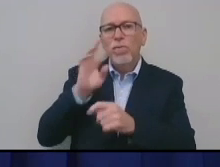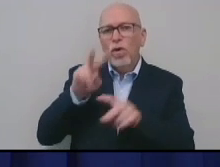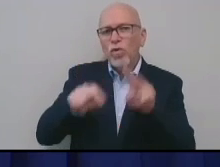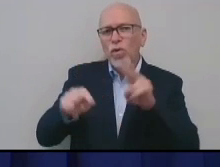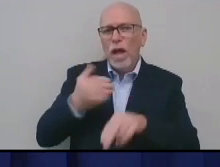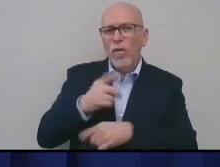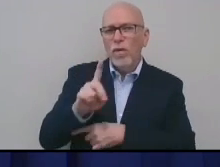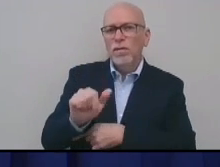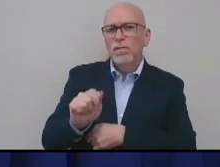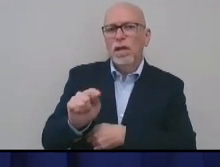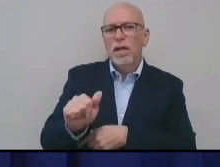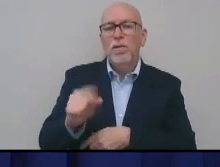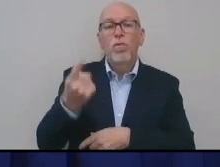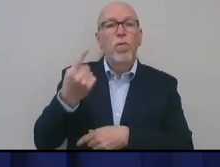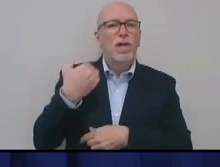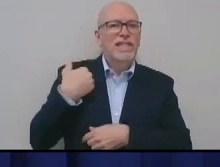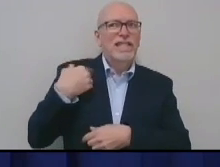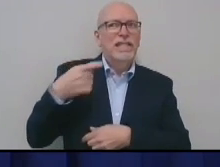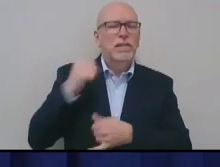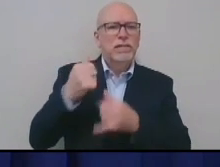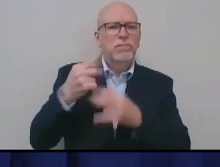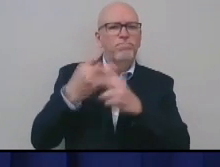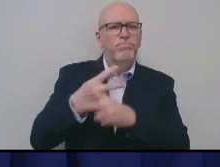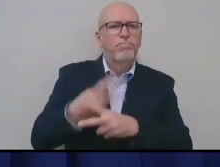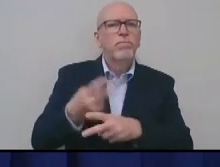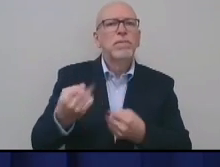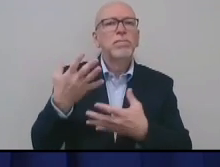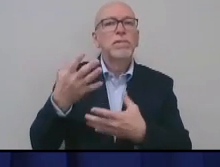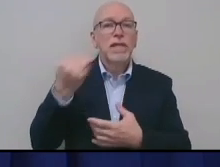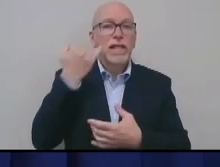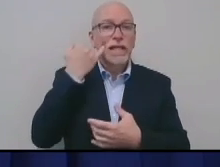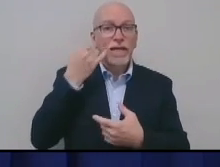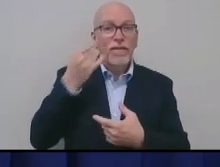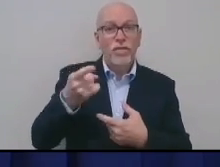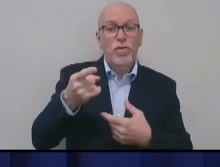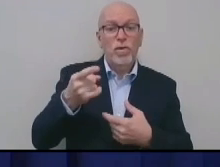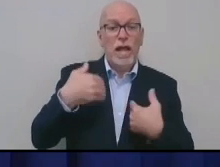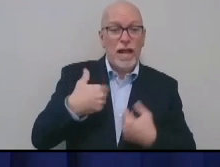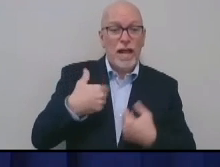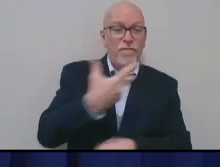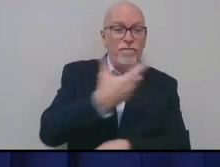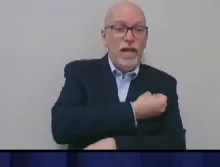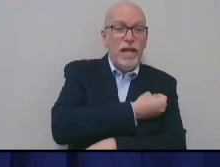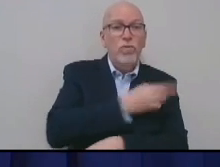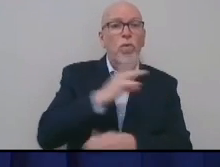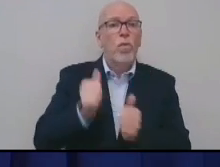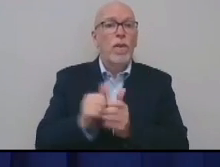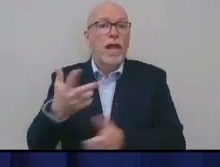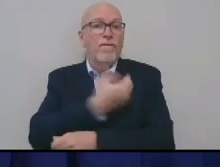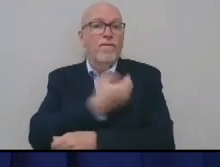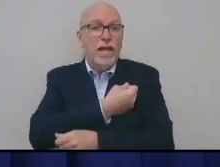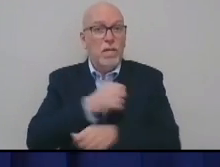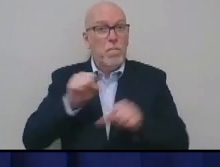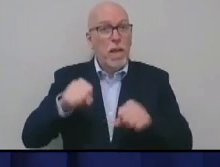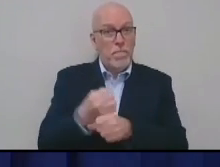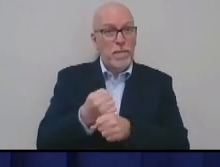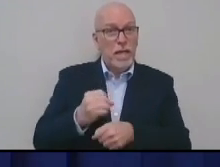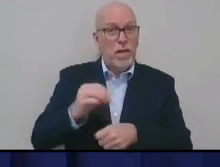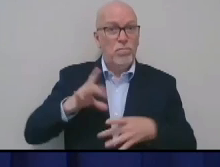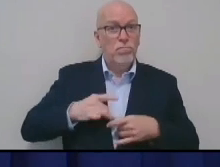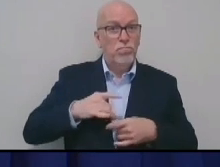most recent efforts has been to calculate the odds of getting COVID with and without the vaccine. Our findings show